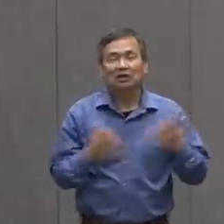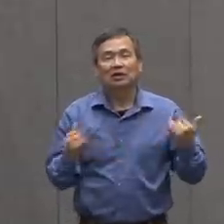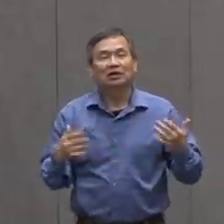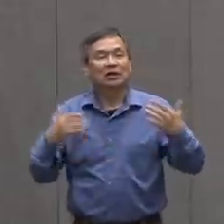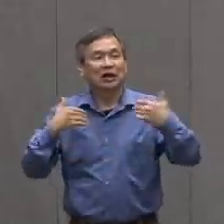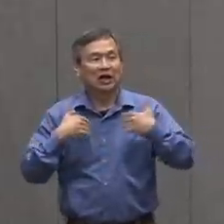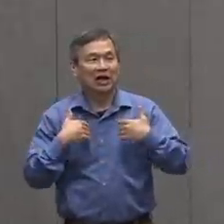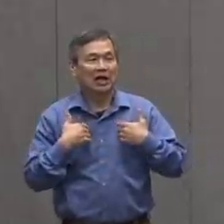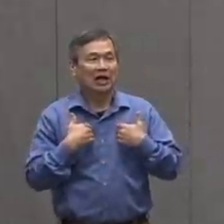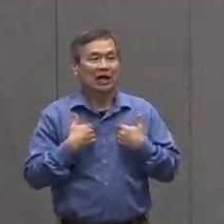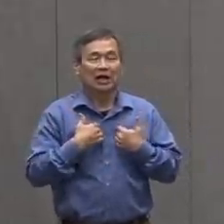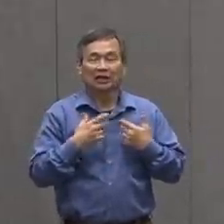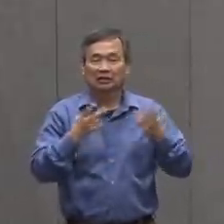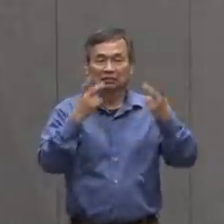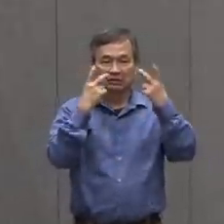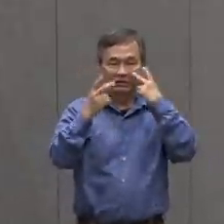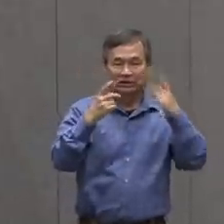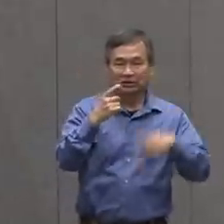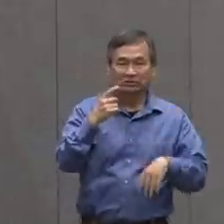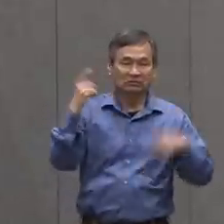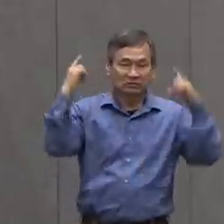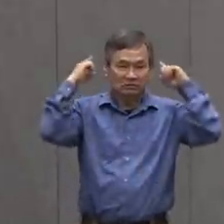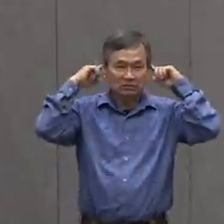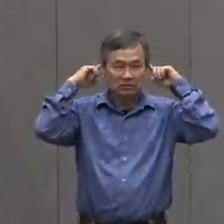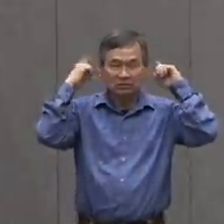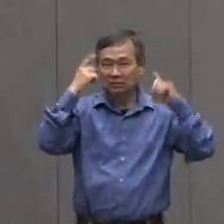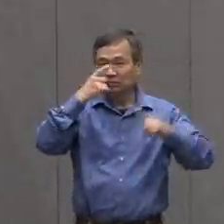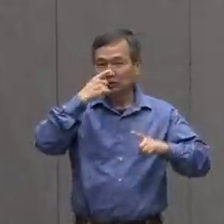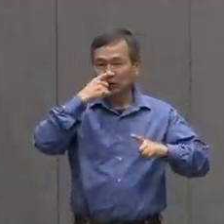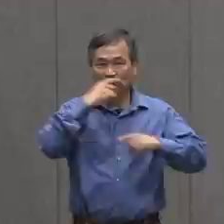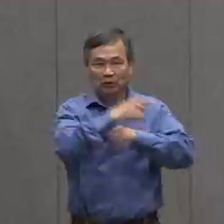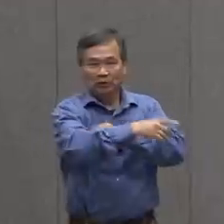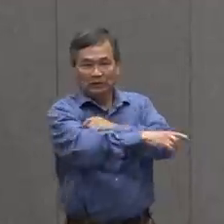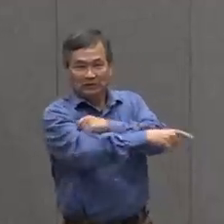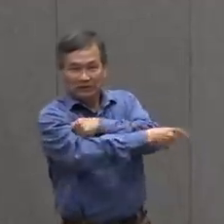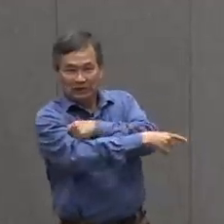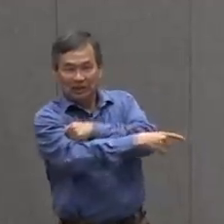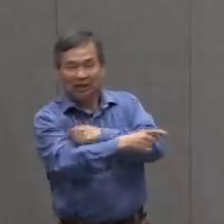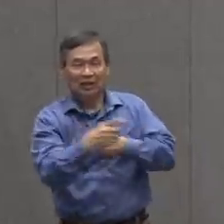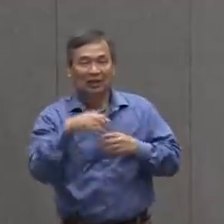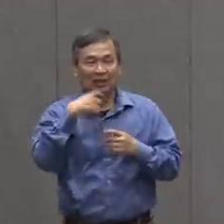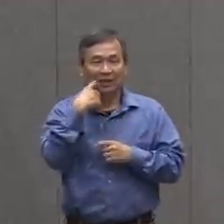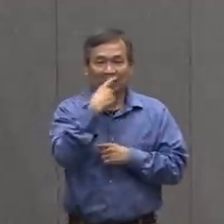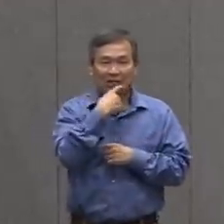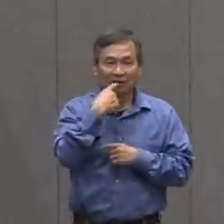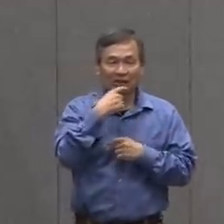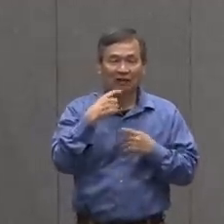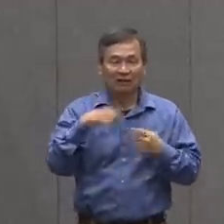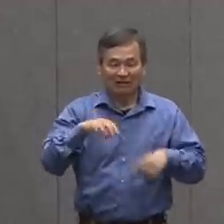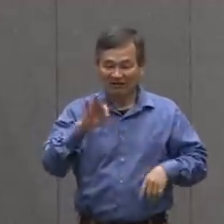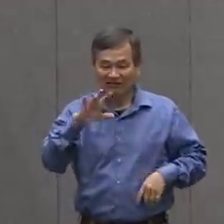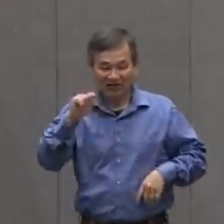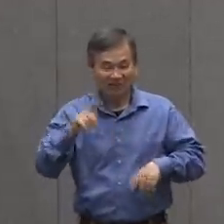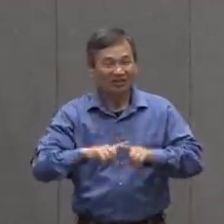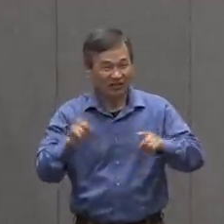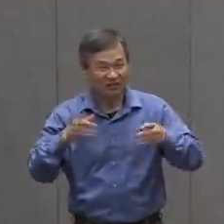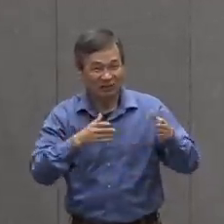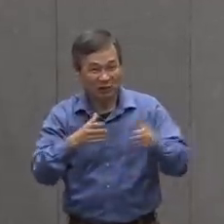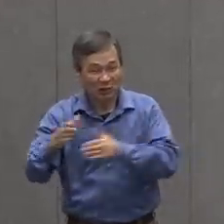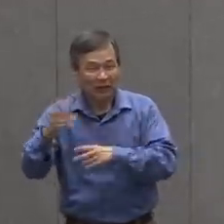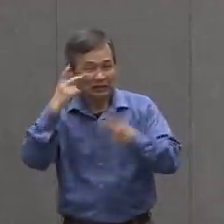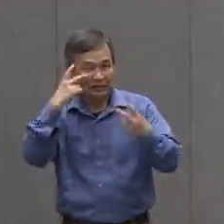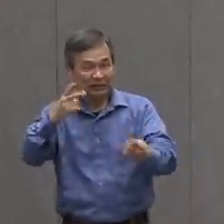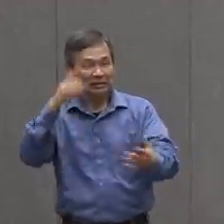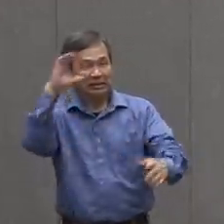Animals use their ears, nose, tails, eyes, mouths, and feet in very different ways. See if you